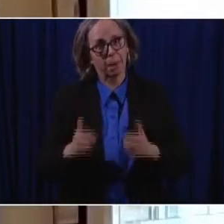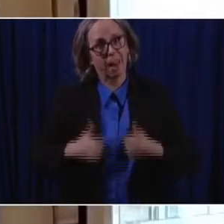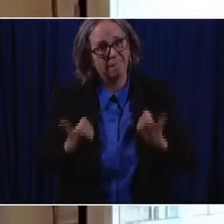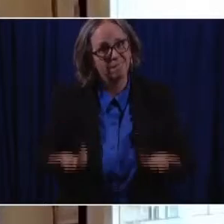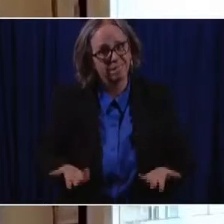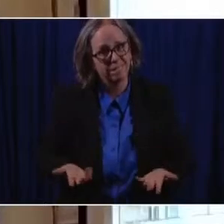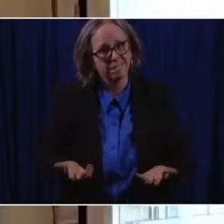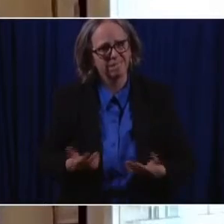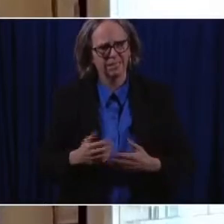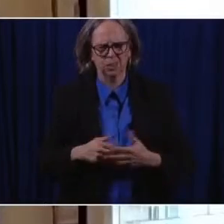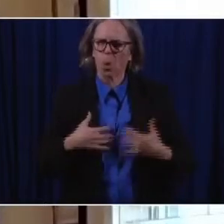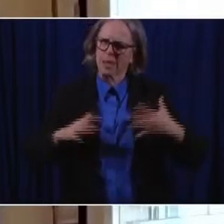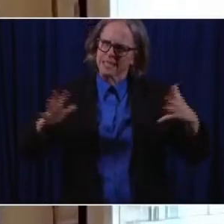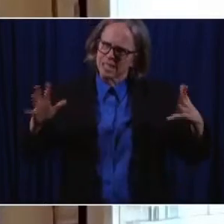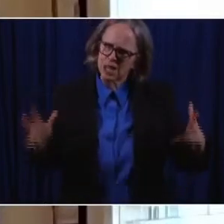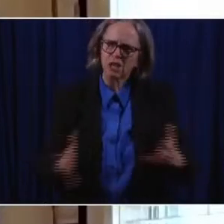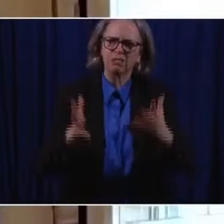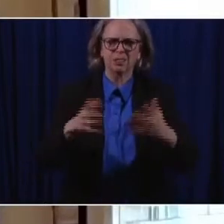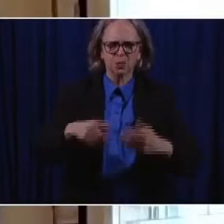consider receiving